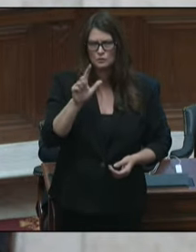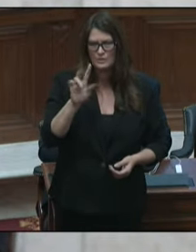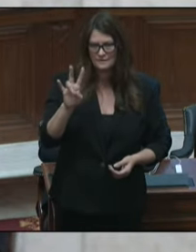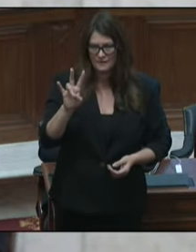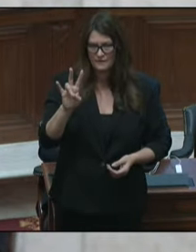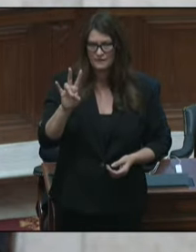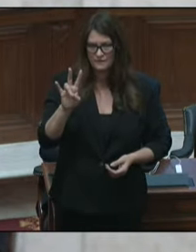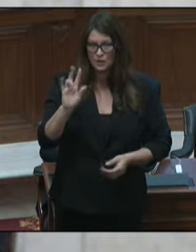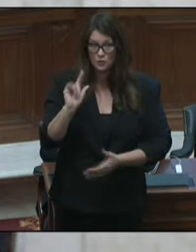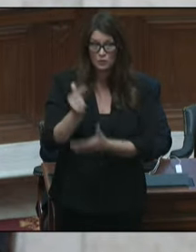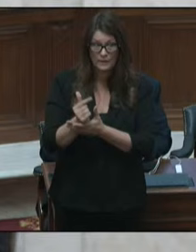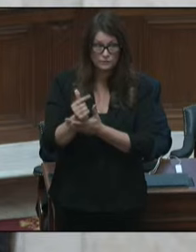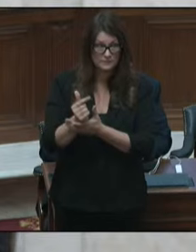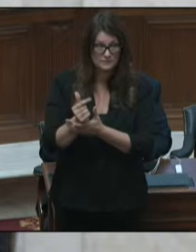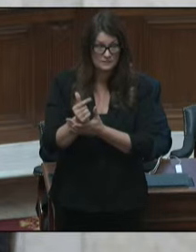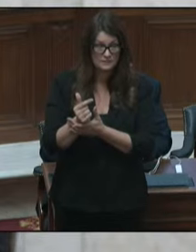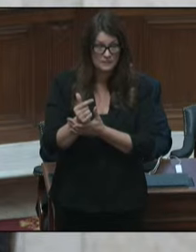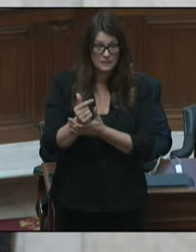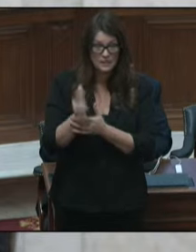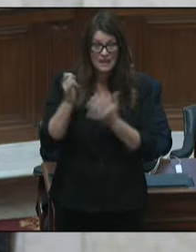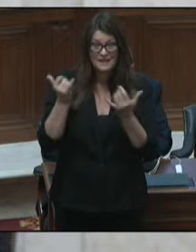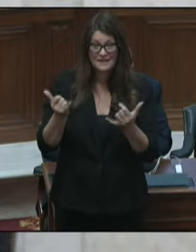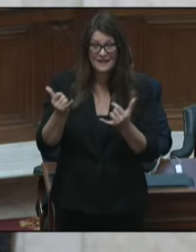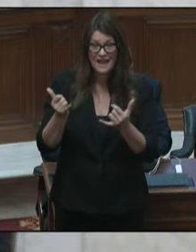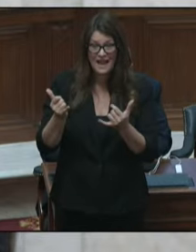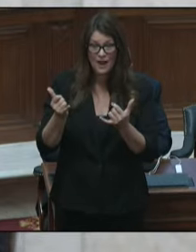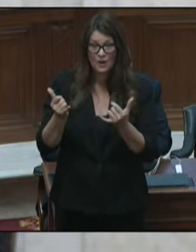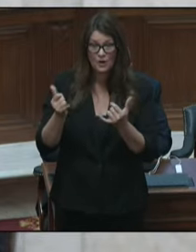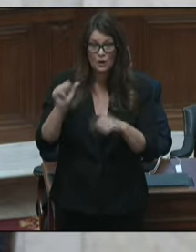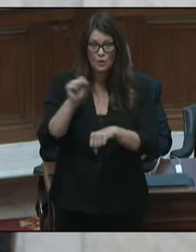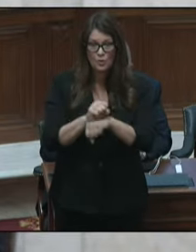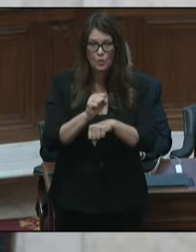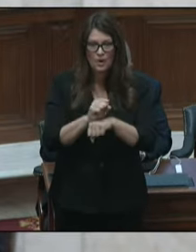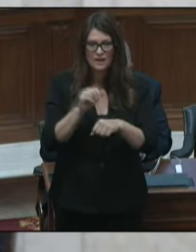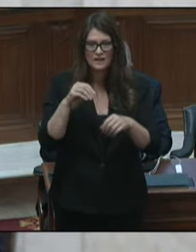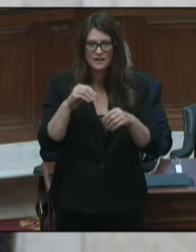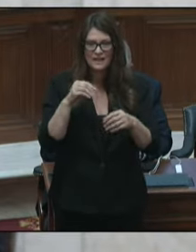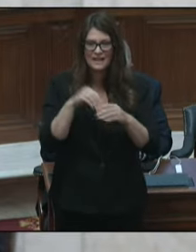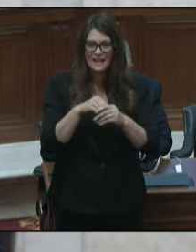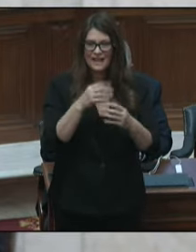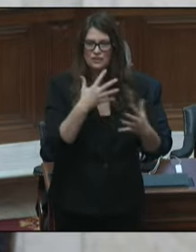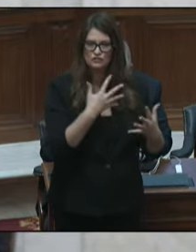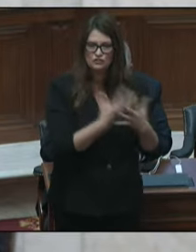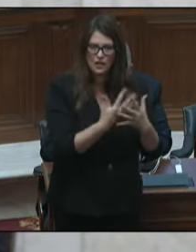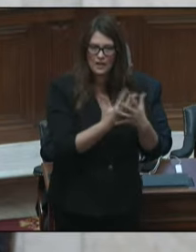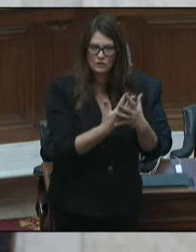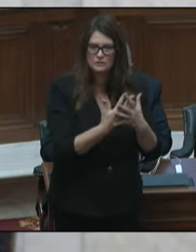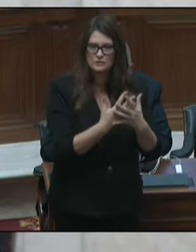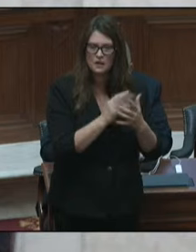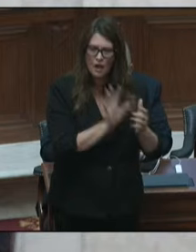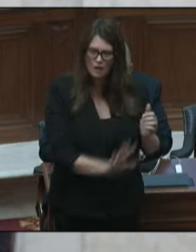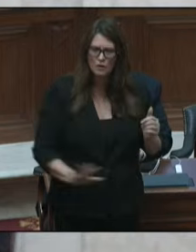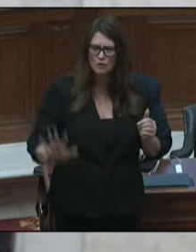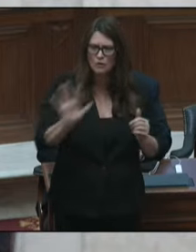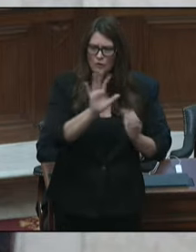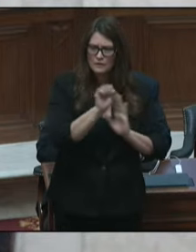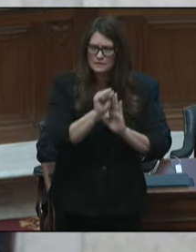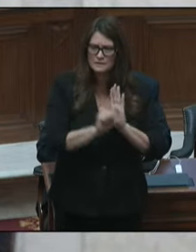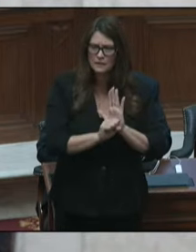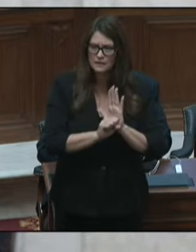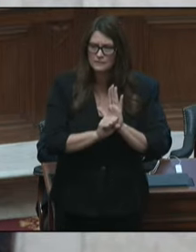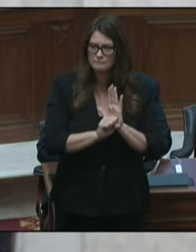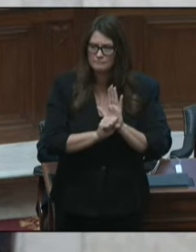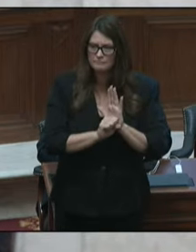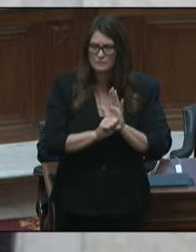227 graduates that can now work in our jails all across the state. You